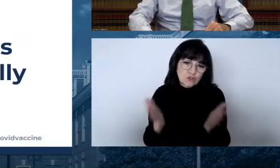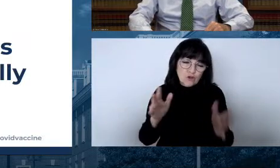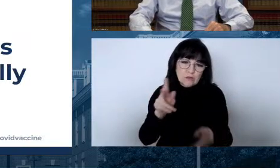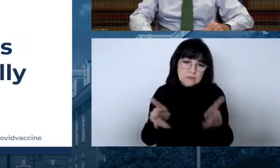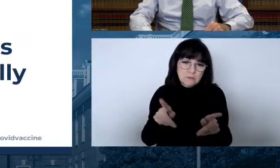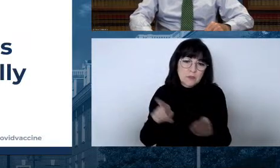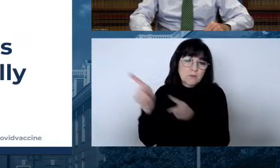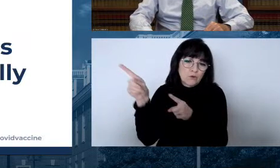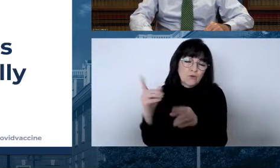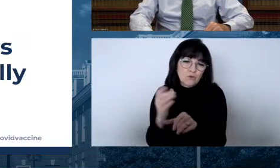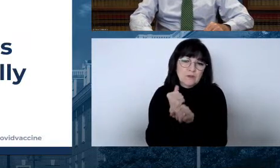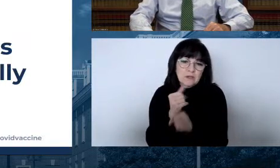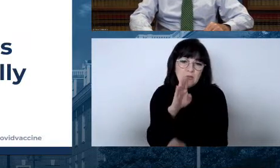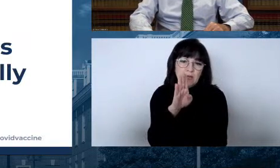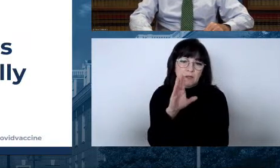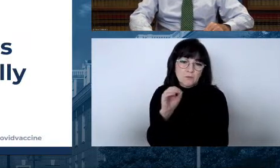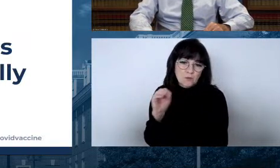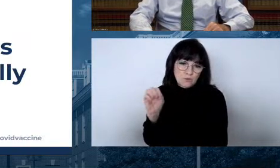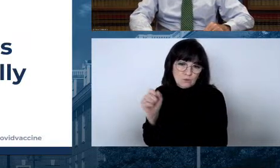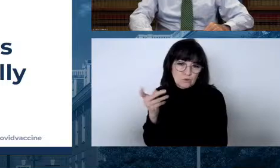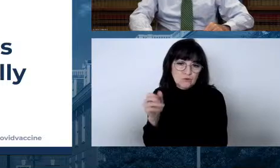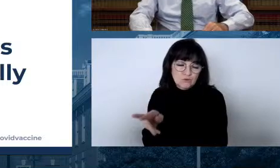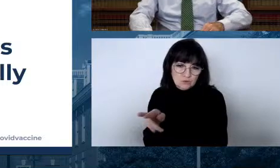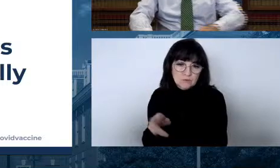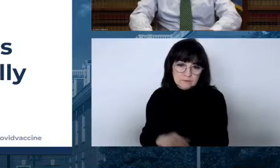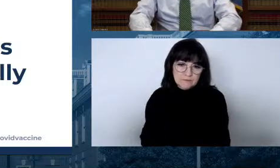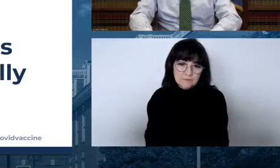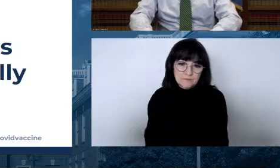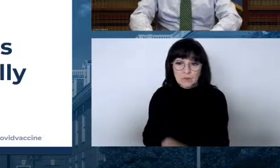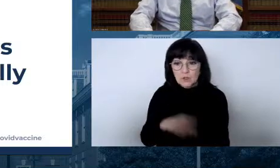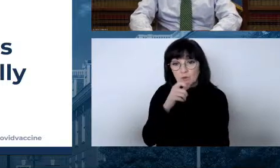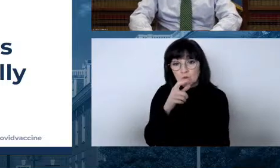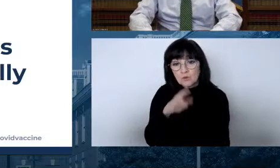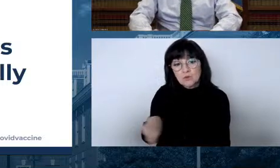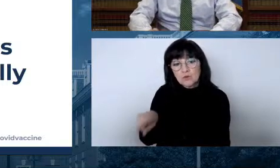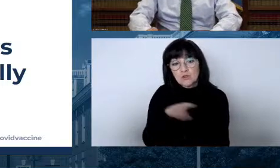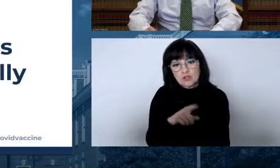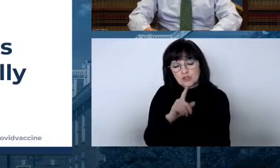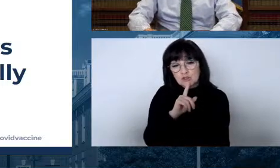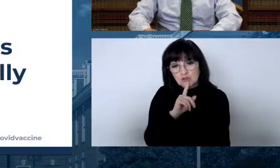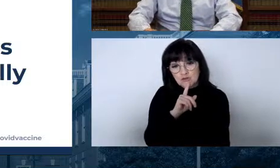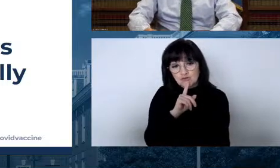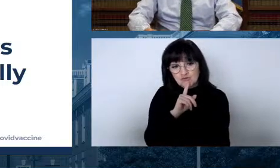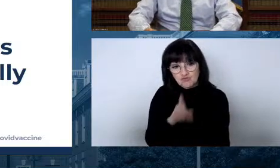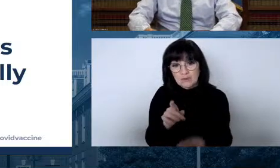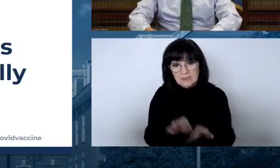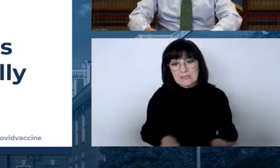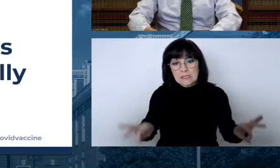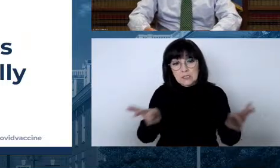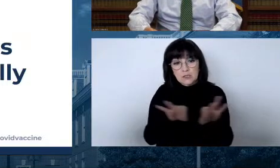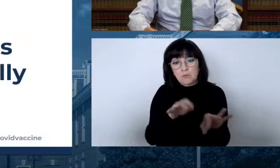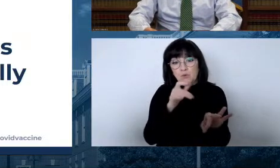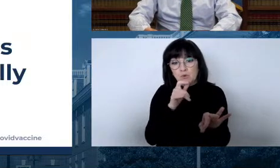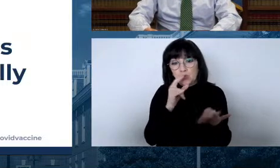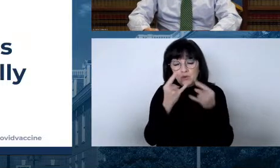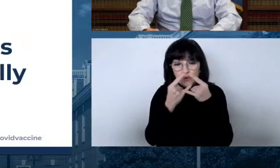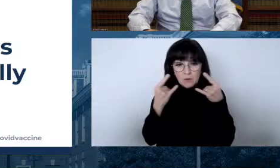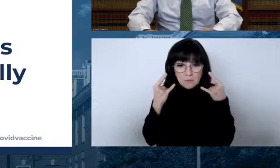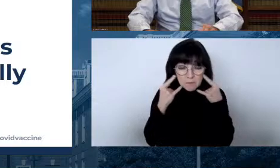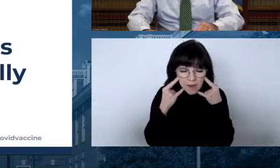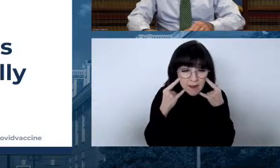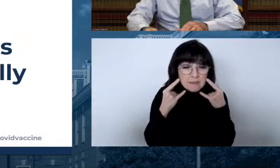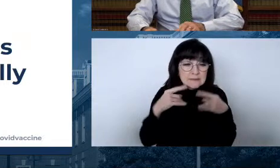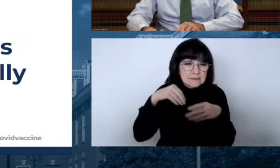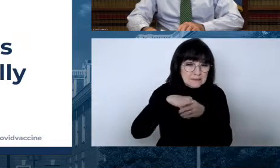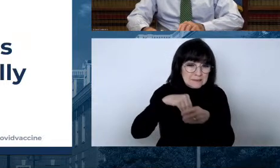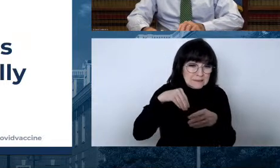who are unvaccinated, it's really important that you wear a mask when you're in public, in indoor spaces in